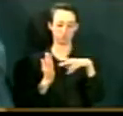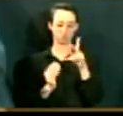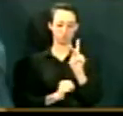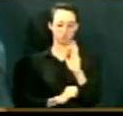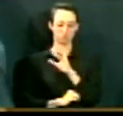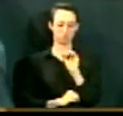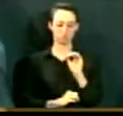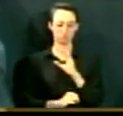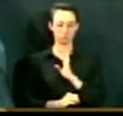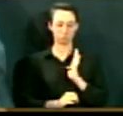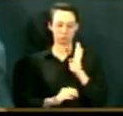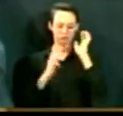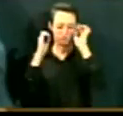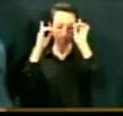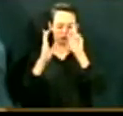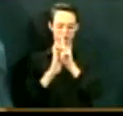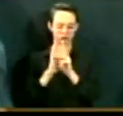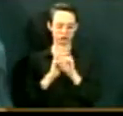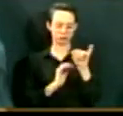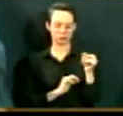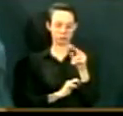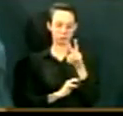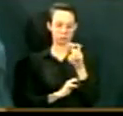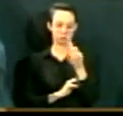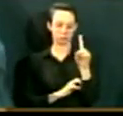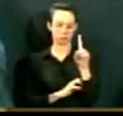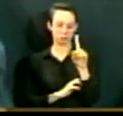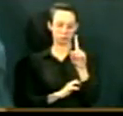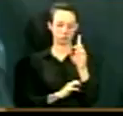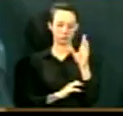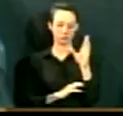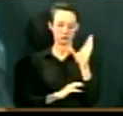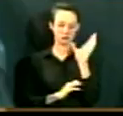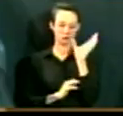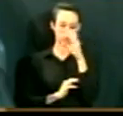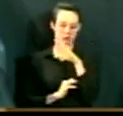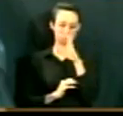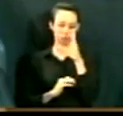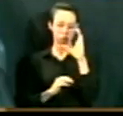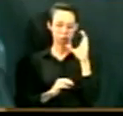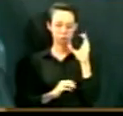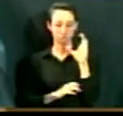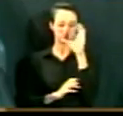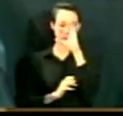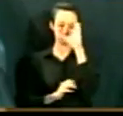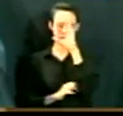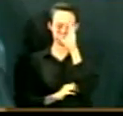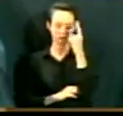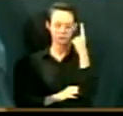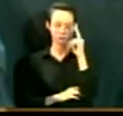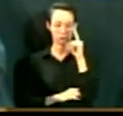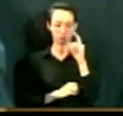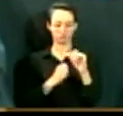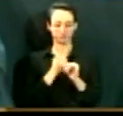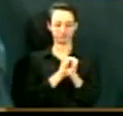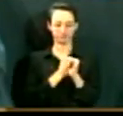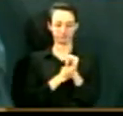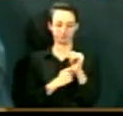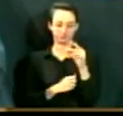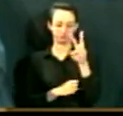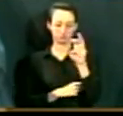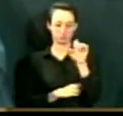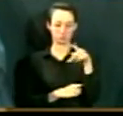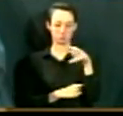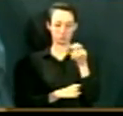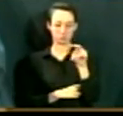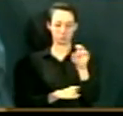of Education Policy J201, random searches for dangerous weapons as amended. Motion by Mr. Norman, seconded